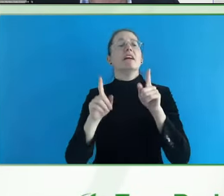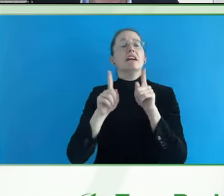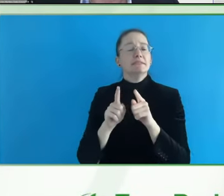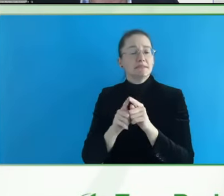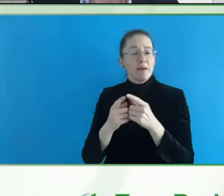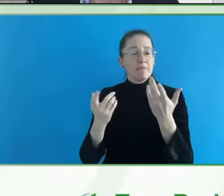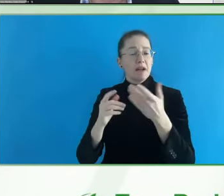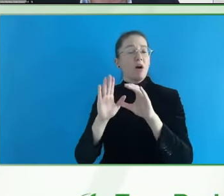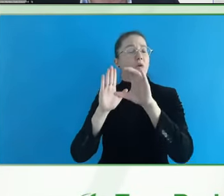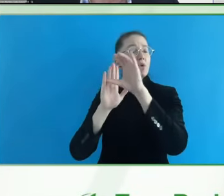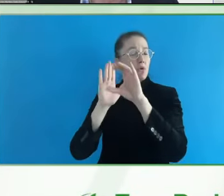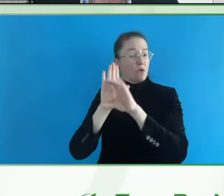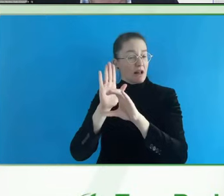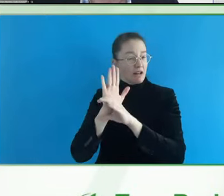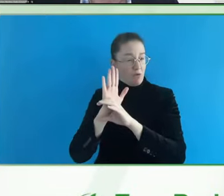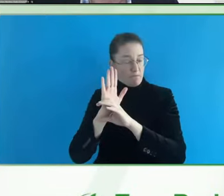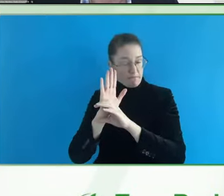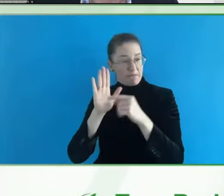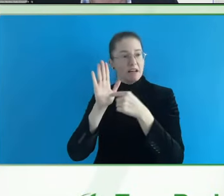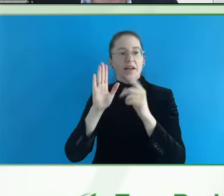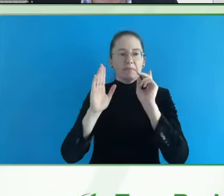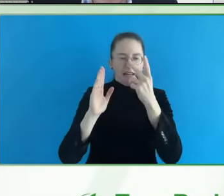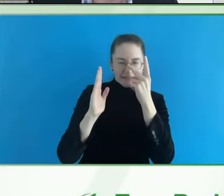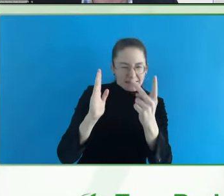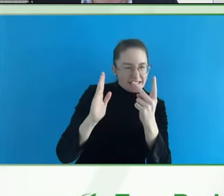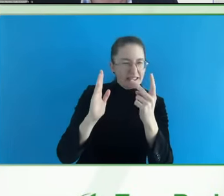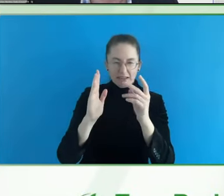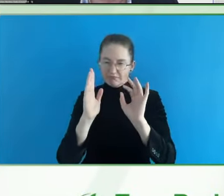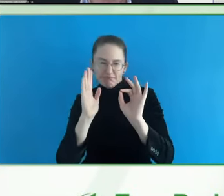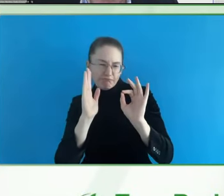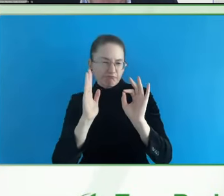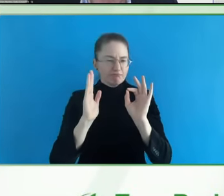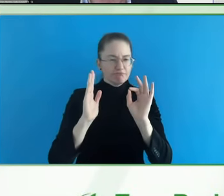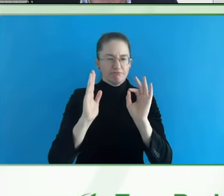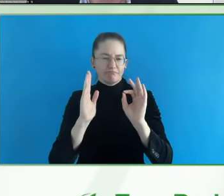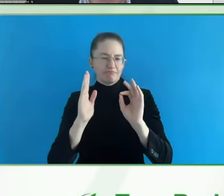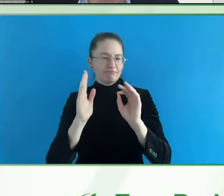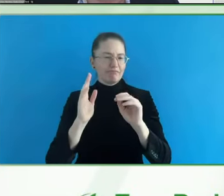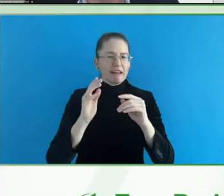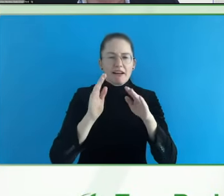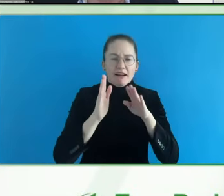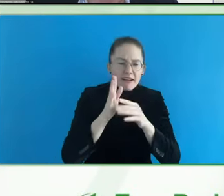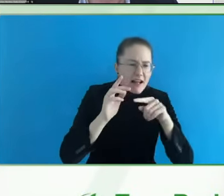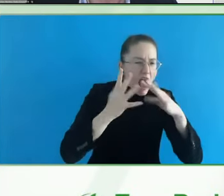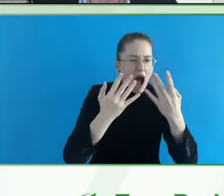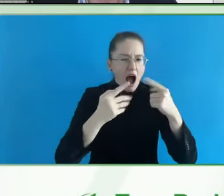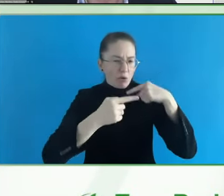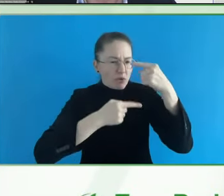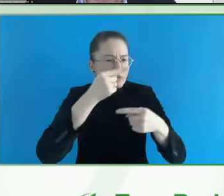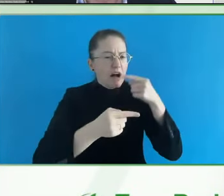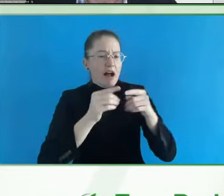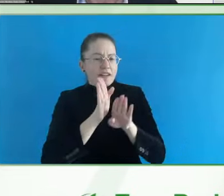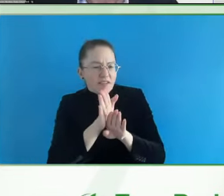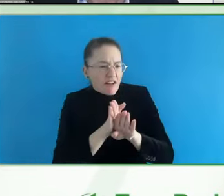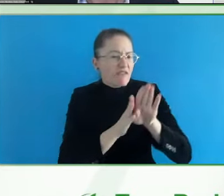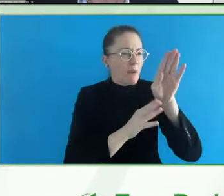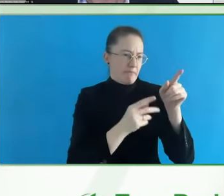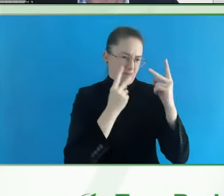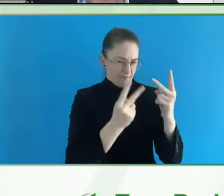as descriptors, specific competencies, evaluation criteria, or